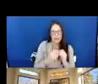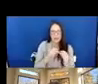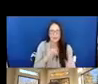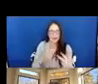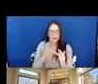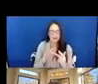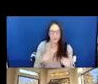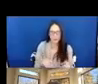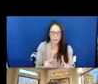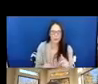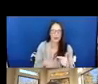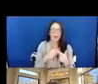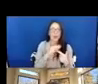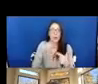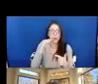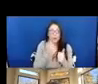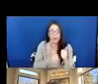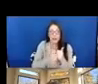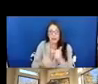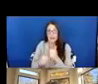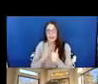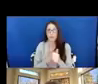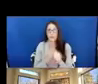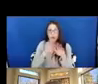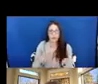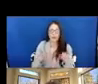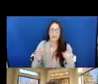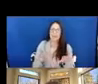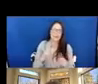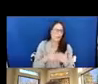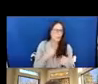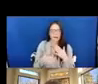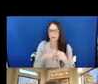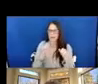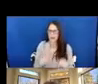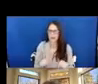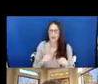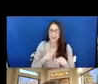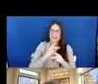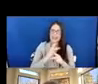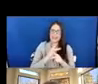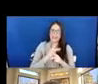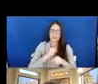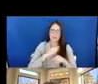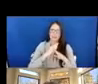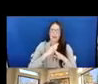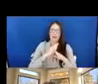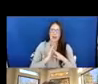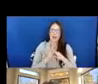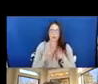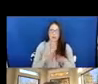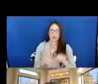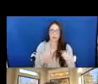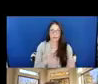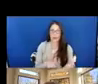um, did what, uh, they could do to keep our children from dying. Both, thank goodness so far, at least